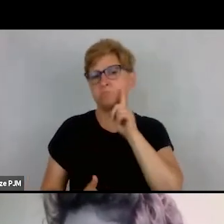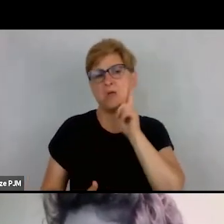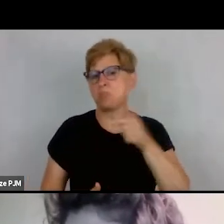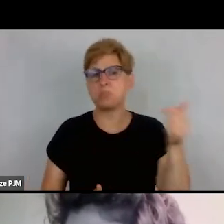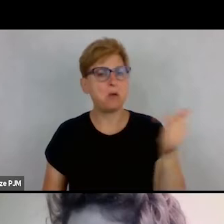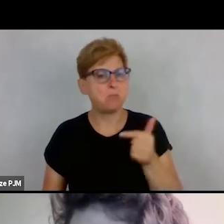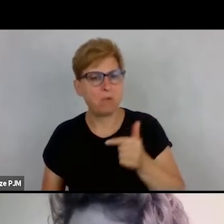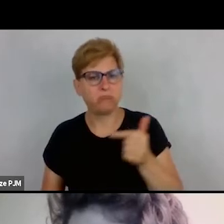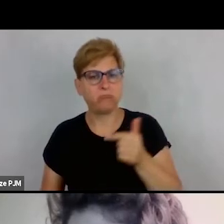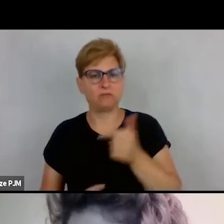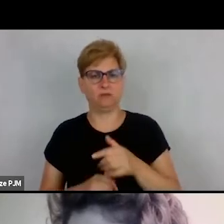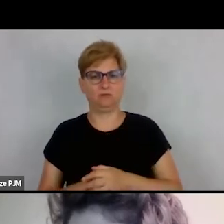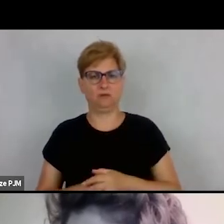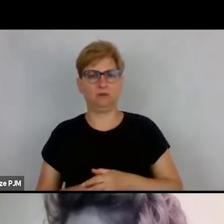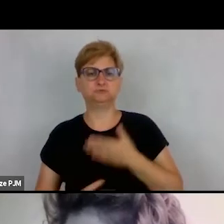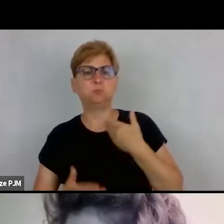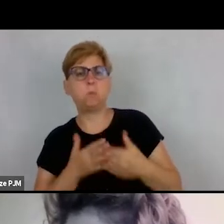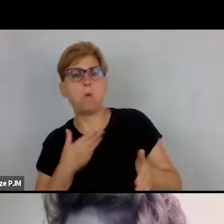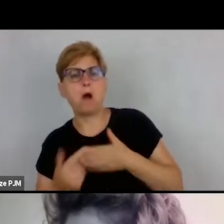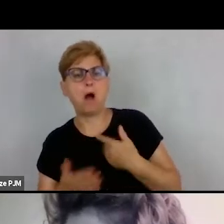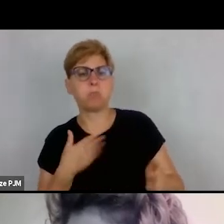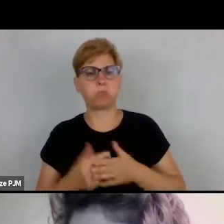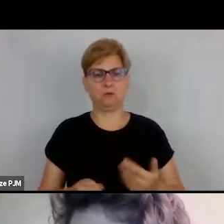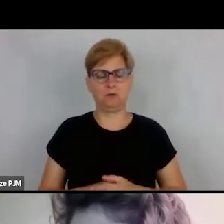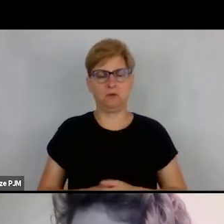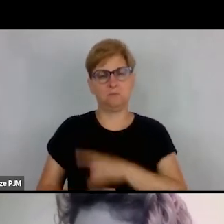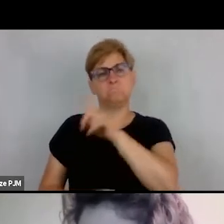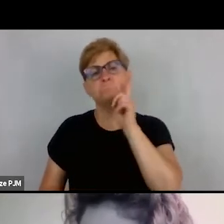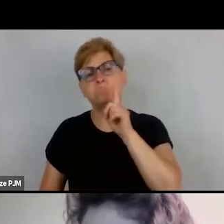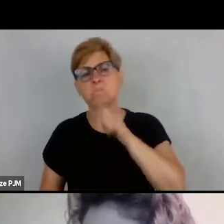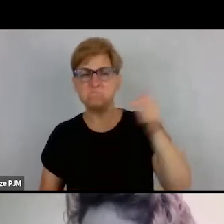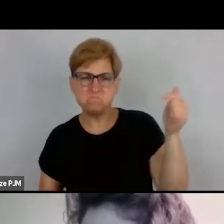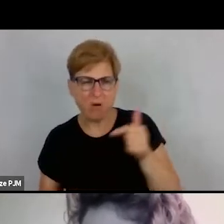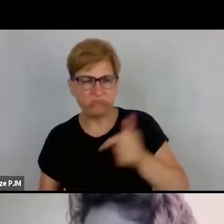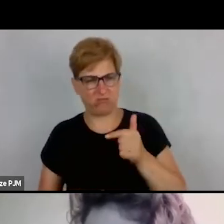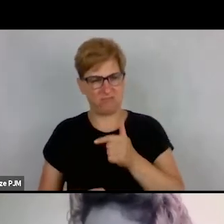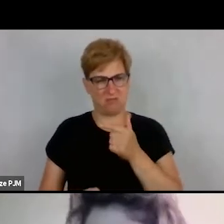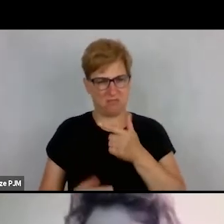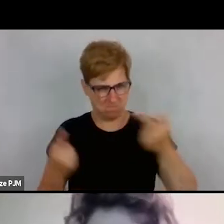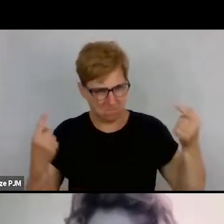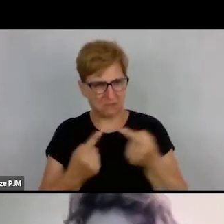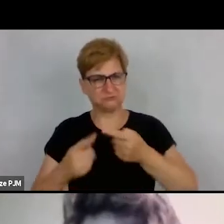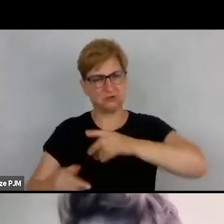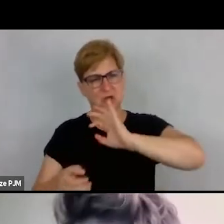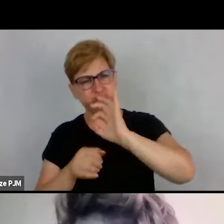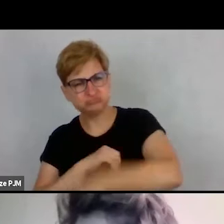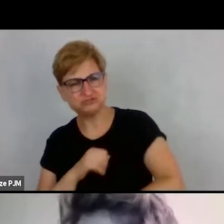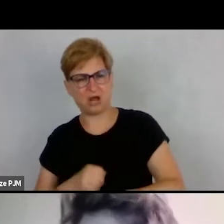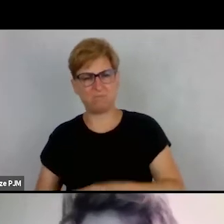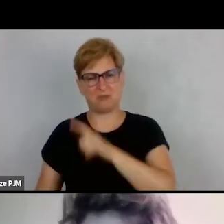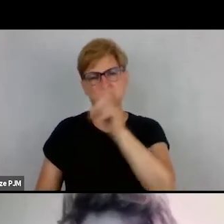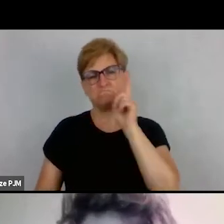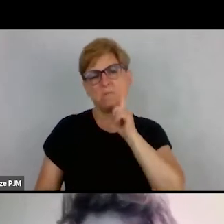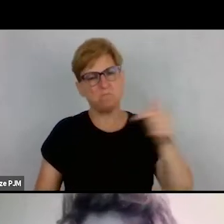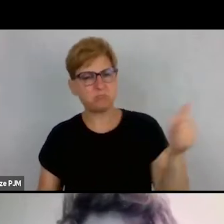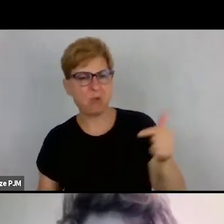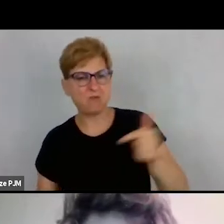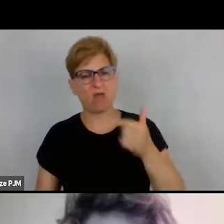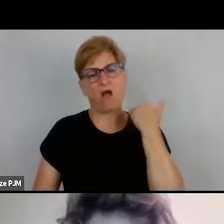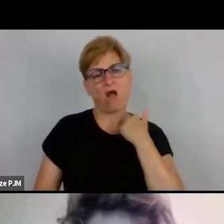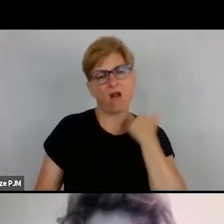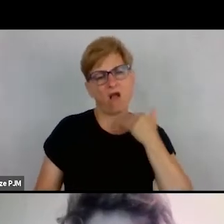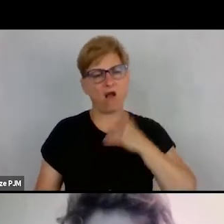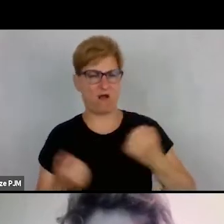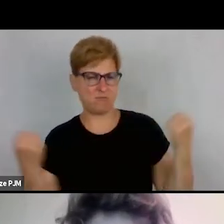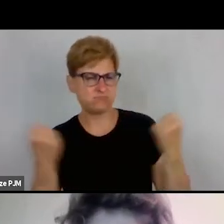compromise. And so when we present men with that analysis, many men are very